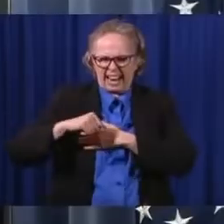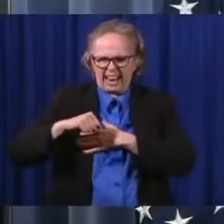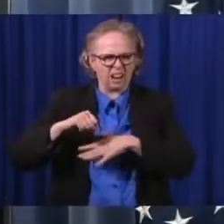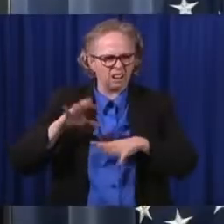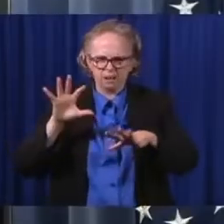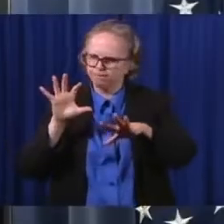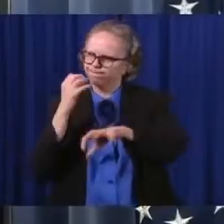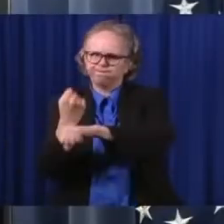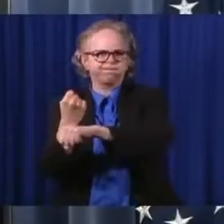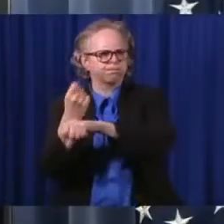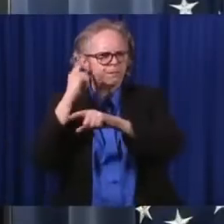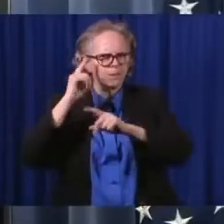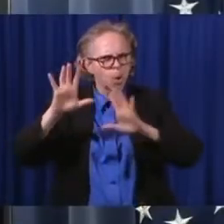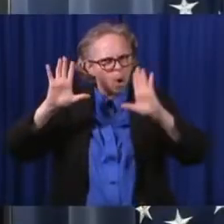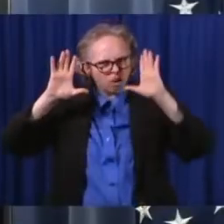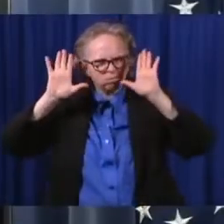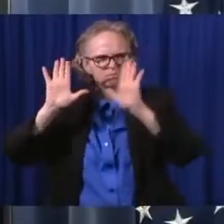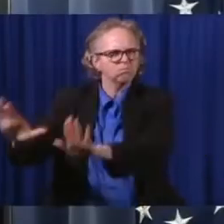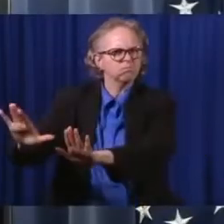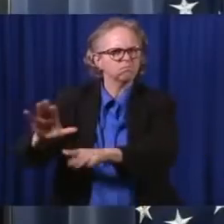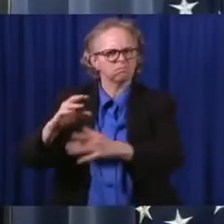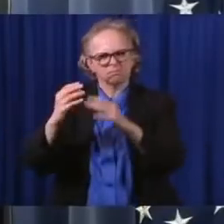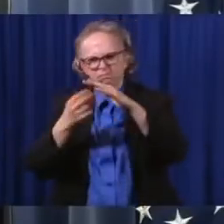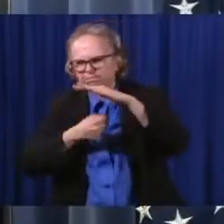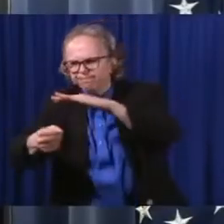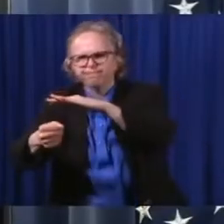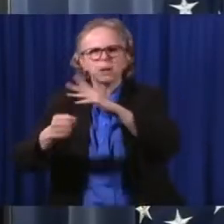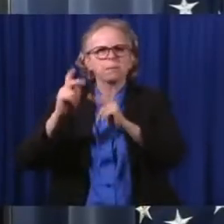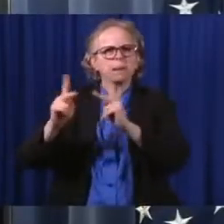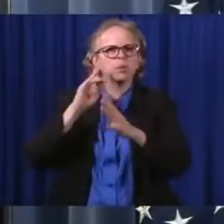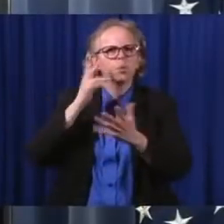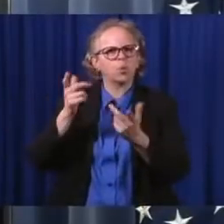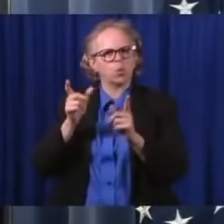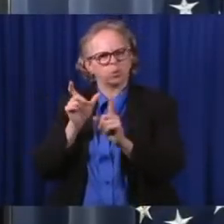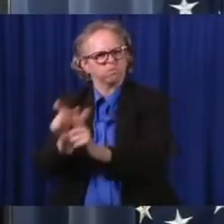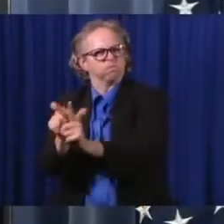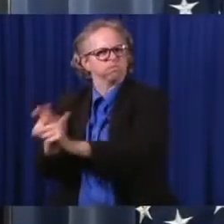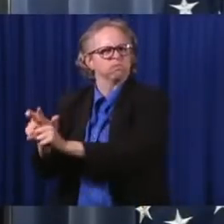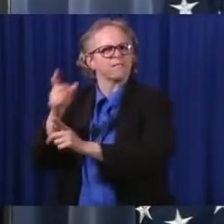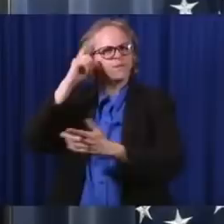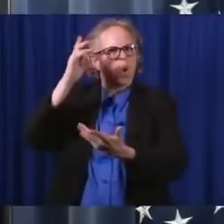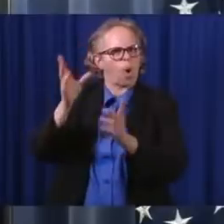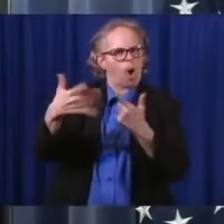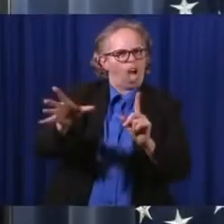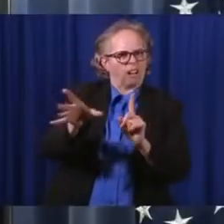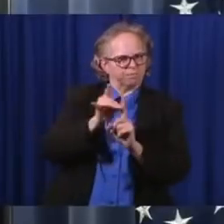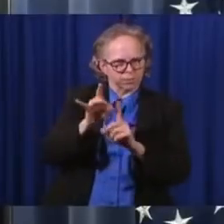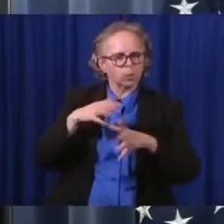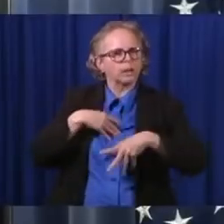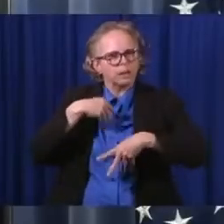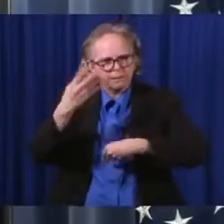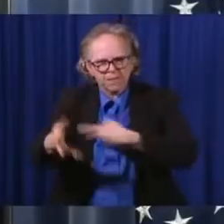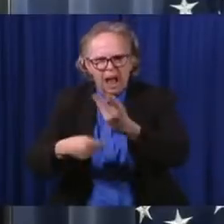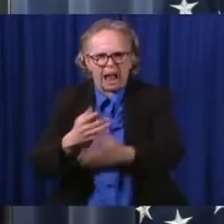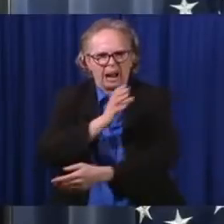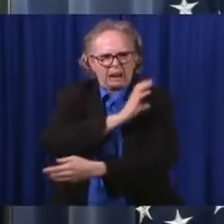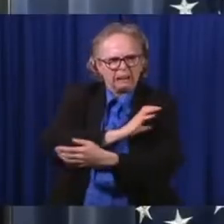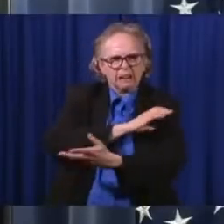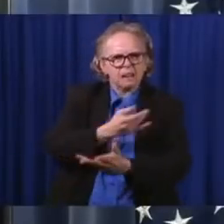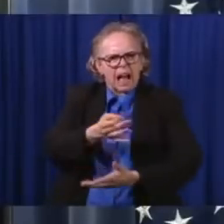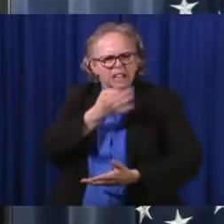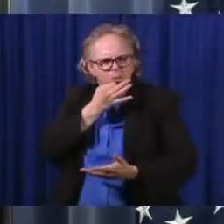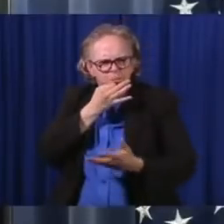to isolate that facility, quarantine the right personnel, provide that clinical approach to control the spread and save lives in that